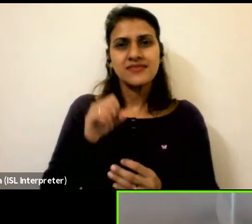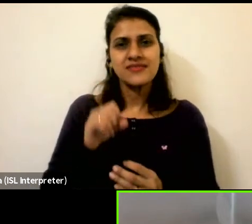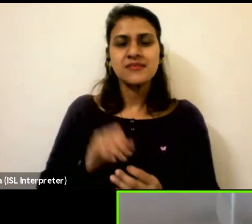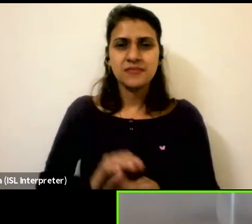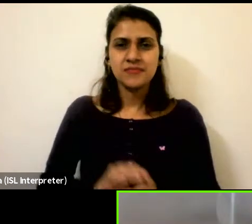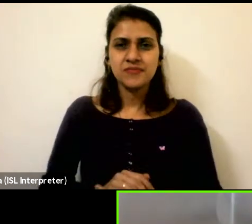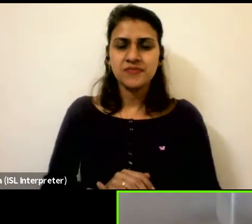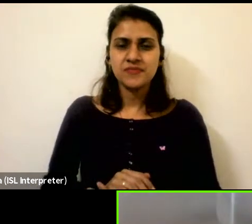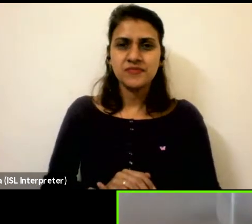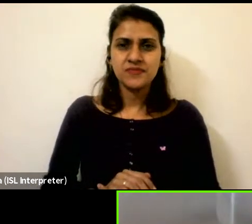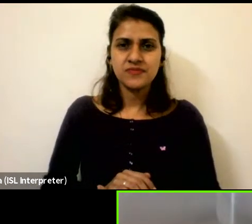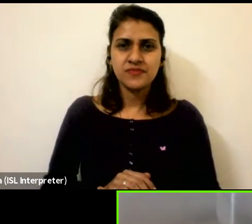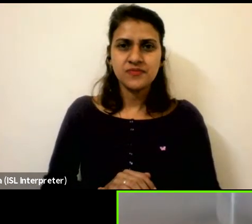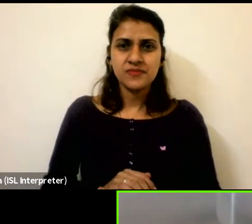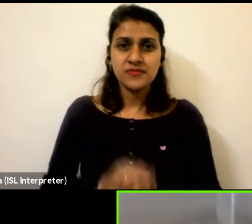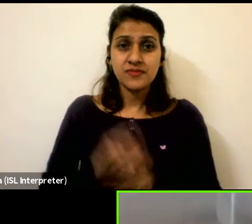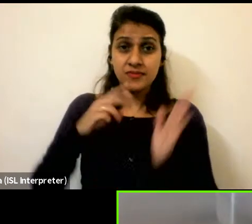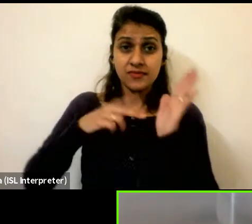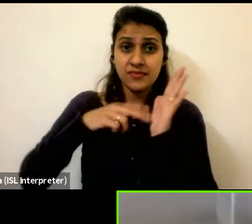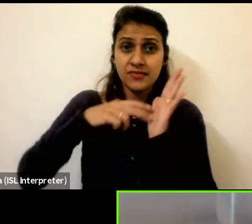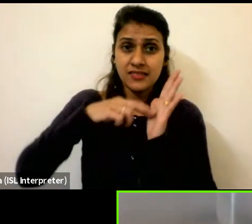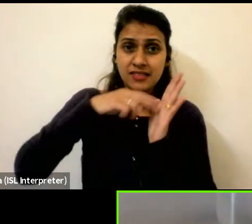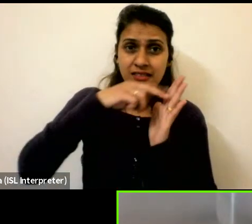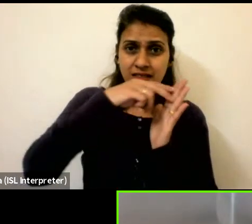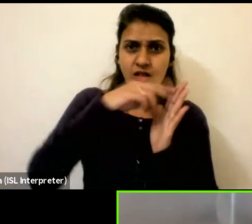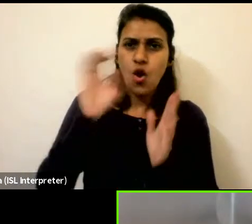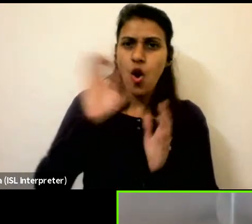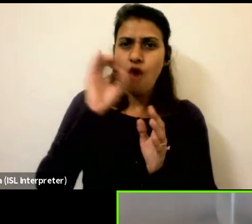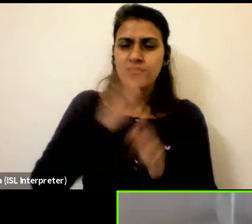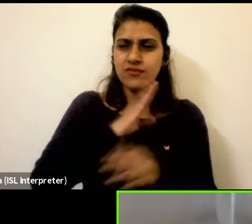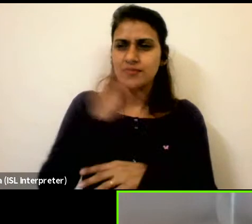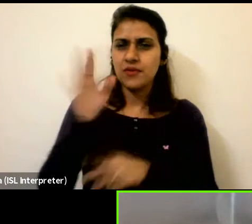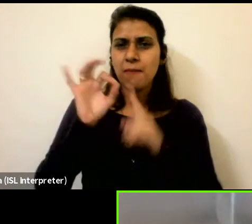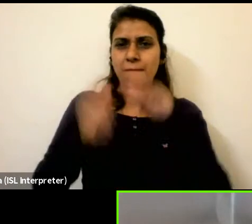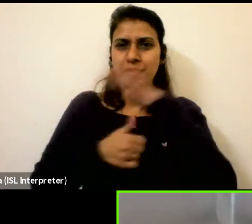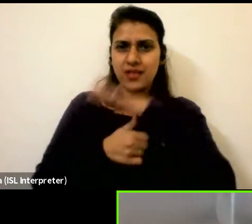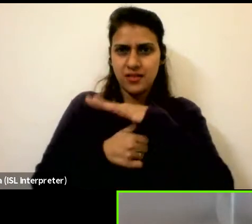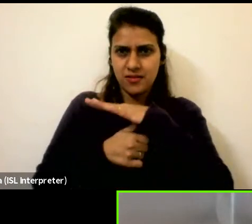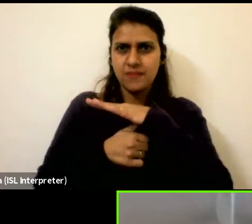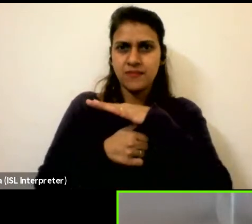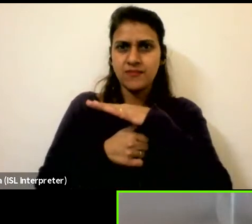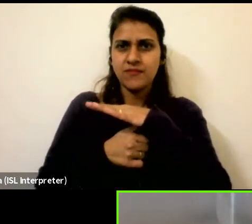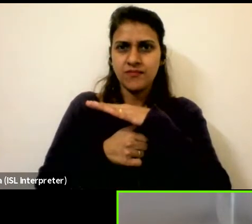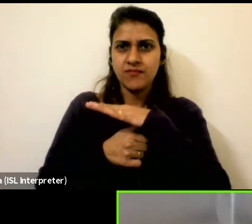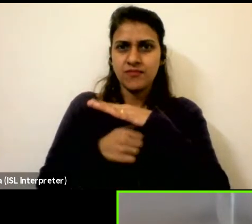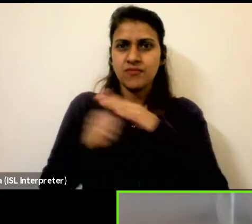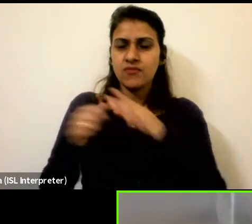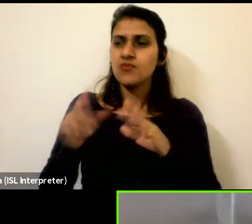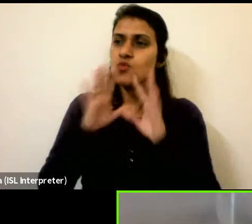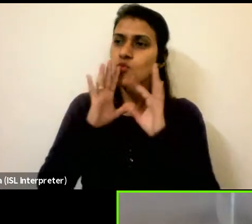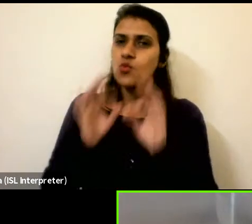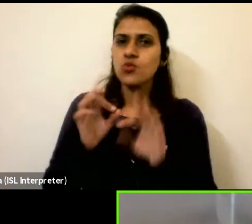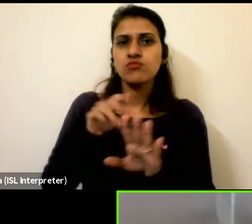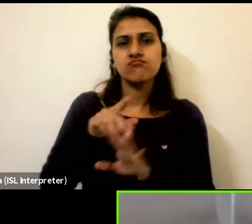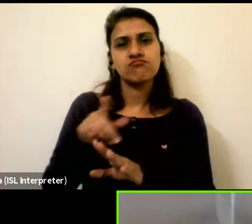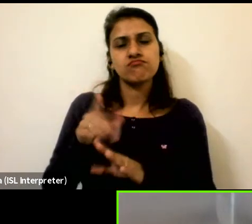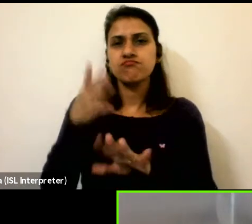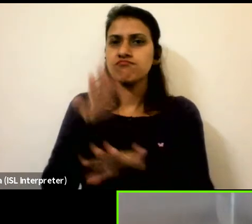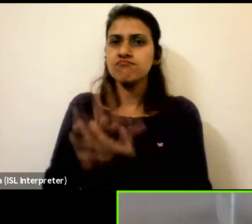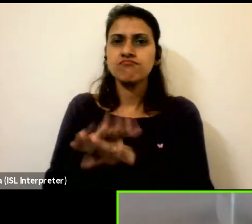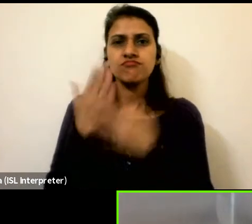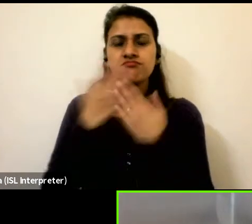I was climbing the stairs, to the principal's office, I found that this is a truly integrated school. So I